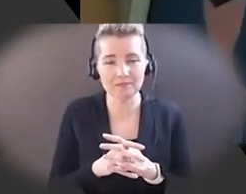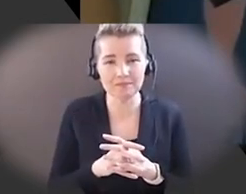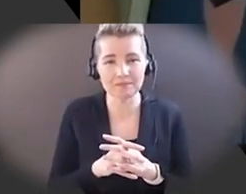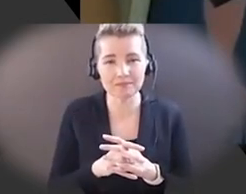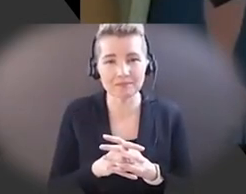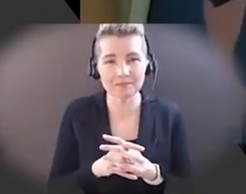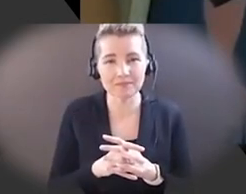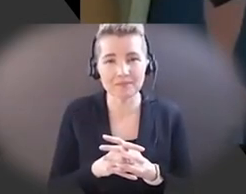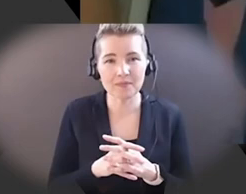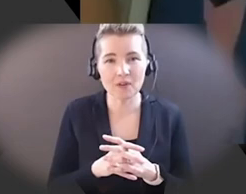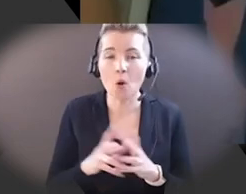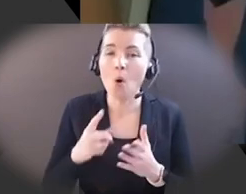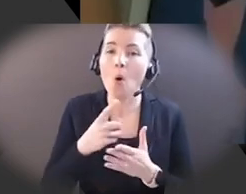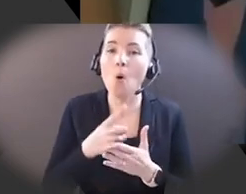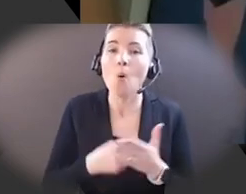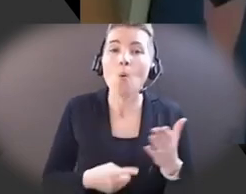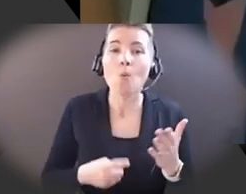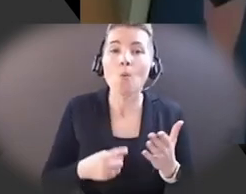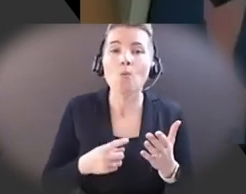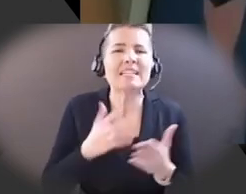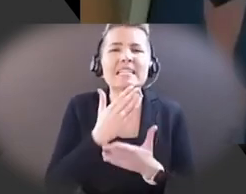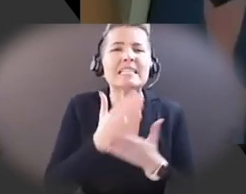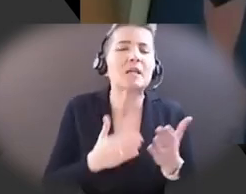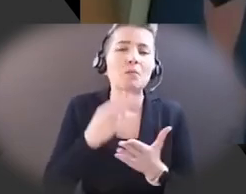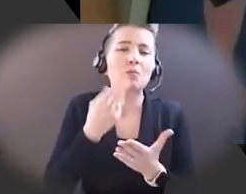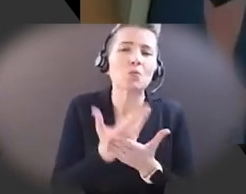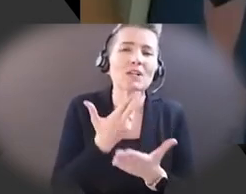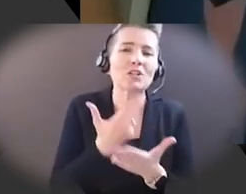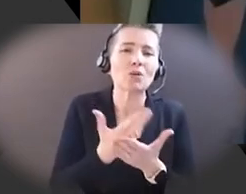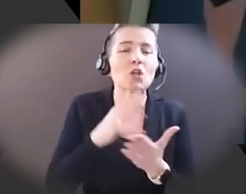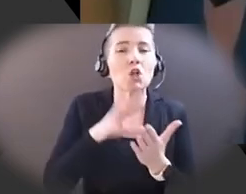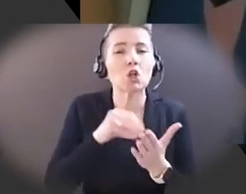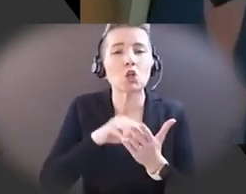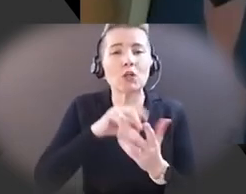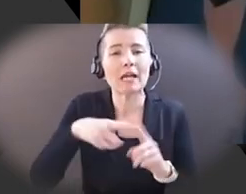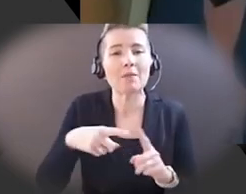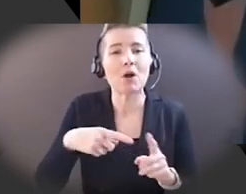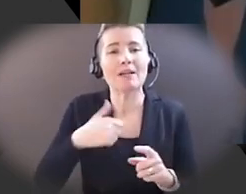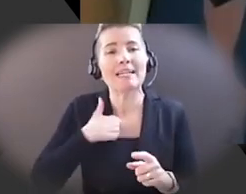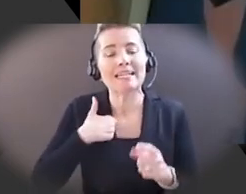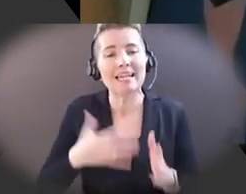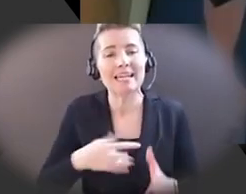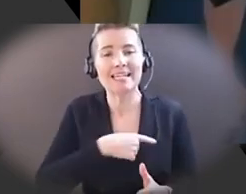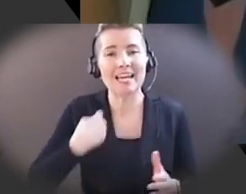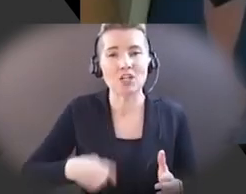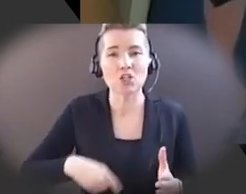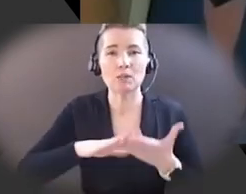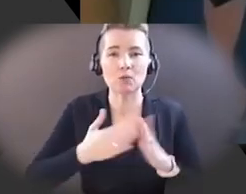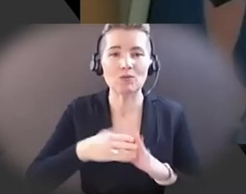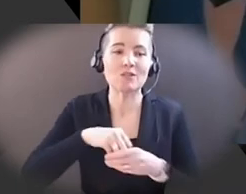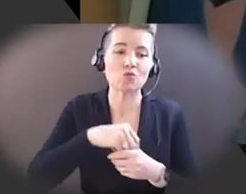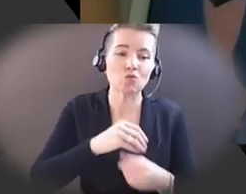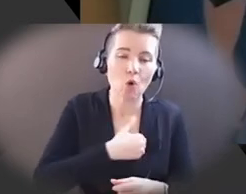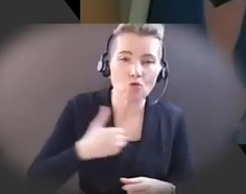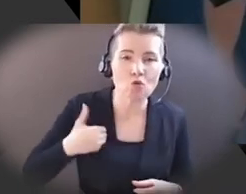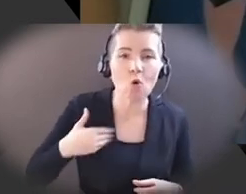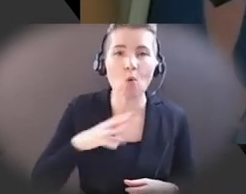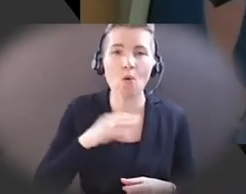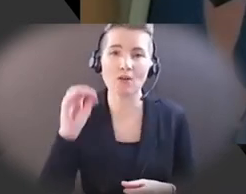this one says, what are some resources that you would recommend for learning more about the history of Asian Canadian communities in Toronto/Ontario?